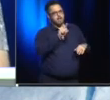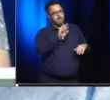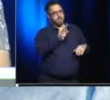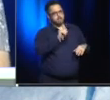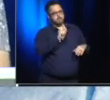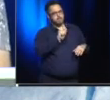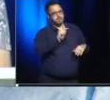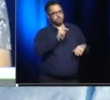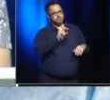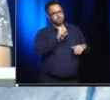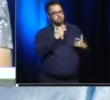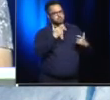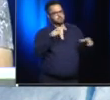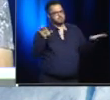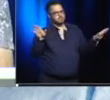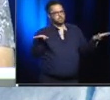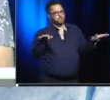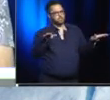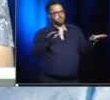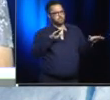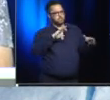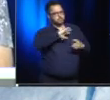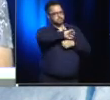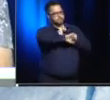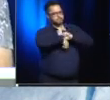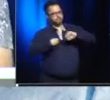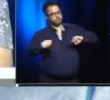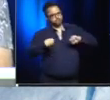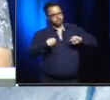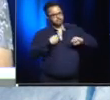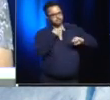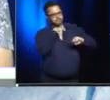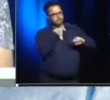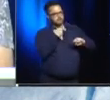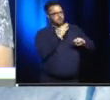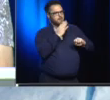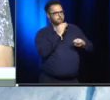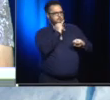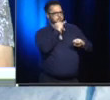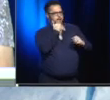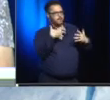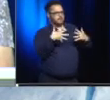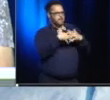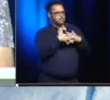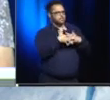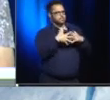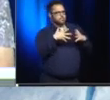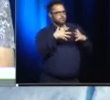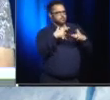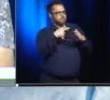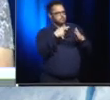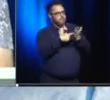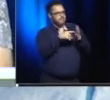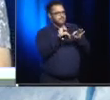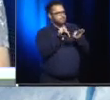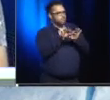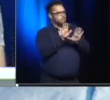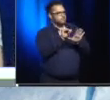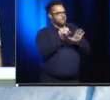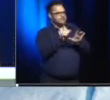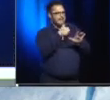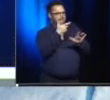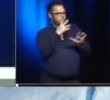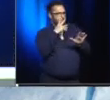longline fishery. And there's also some excellent work going on with sperm whale depredation. But I do think that in the Southern Ocean,